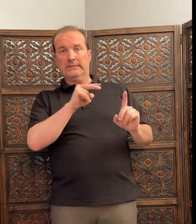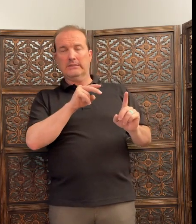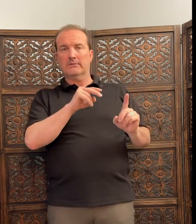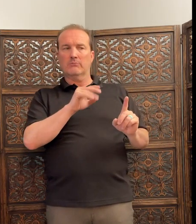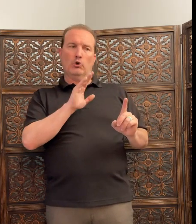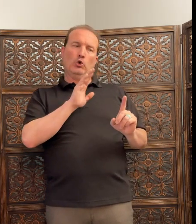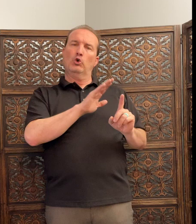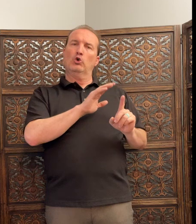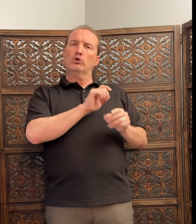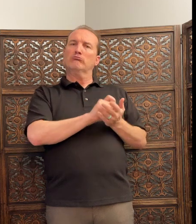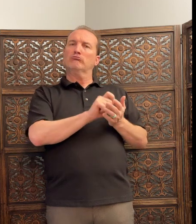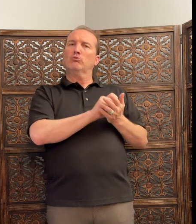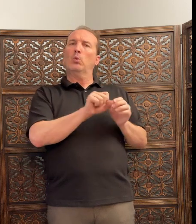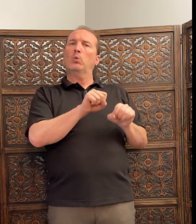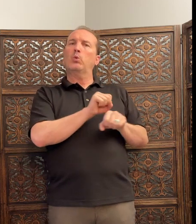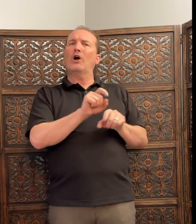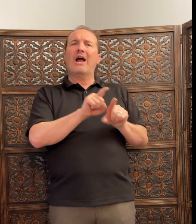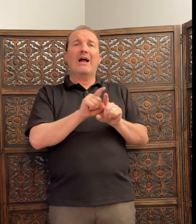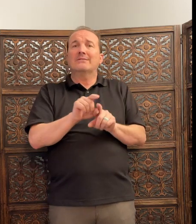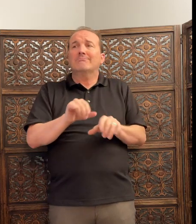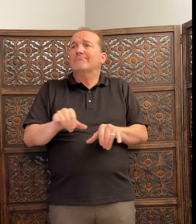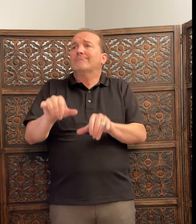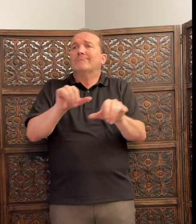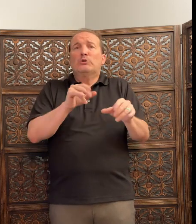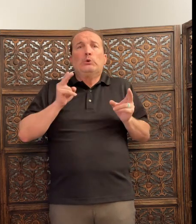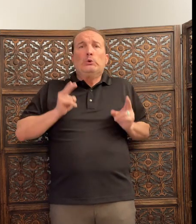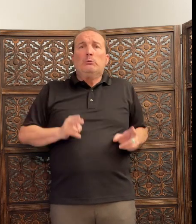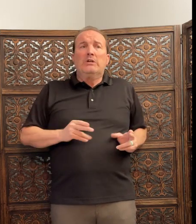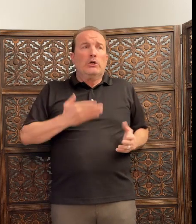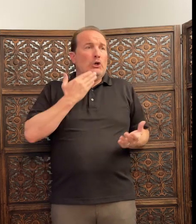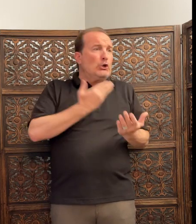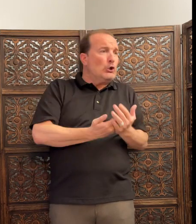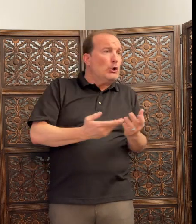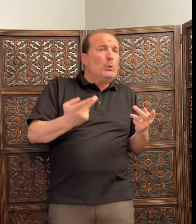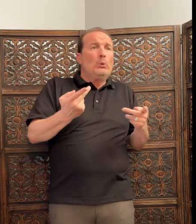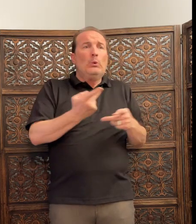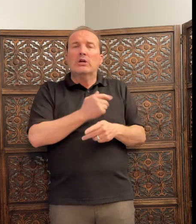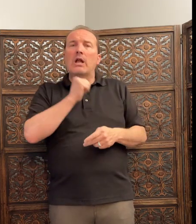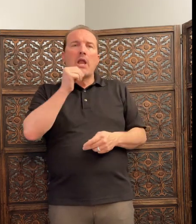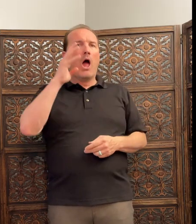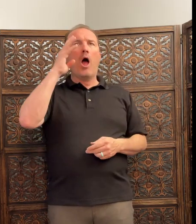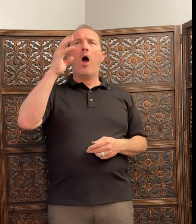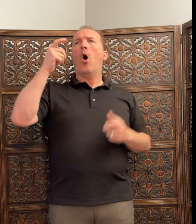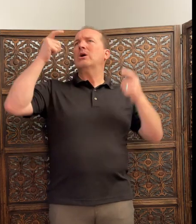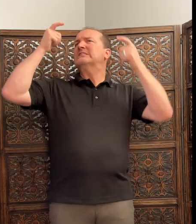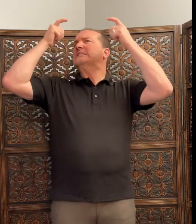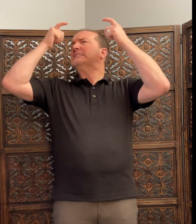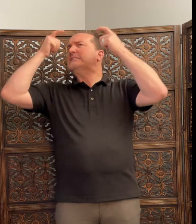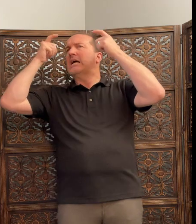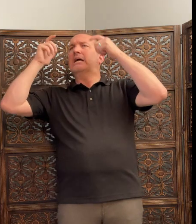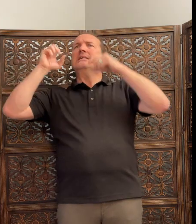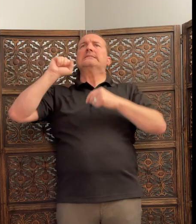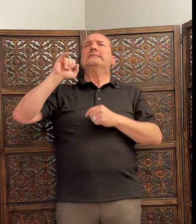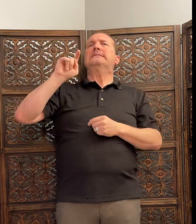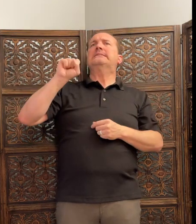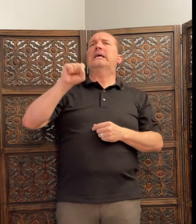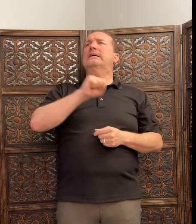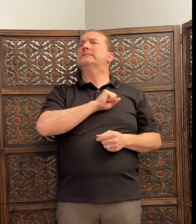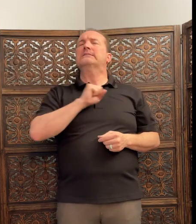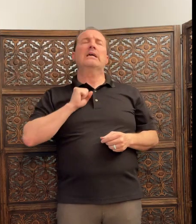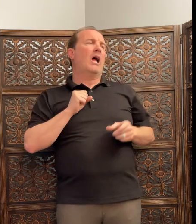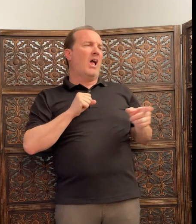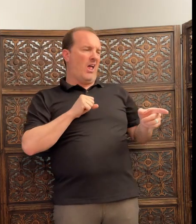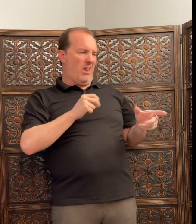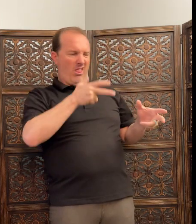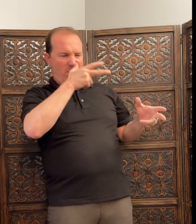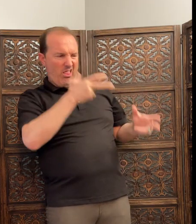seen in her works as everyday humans. For good and for worse, she didn't create saints and demons.